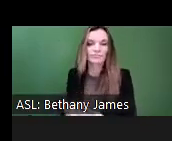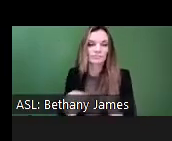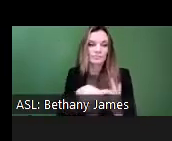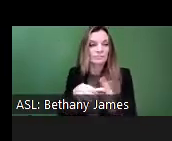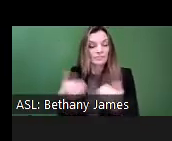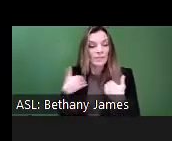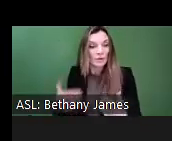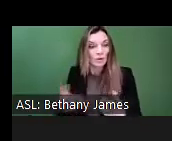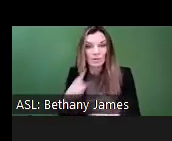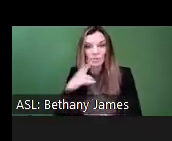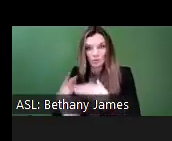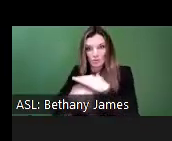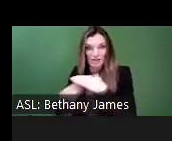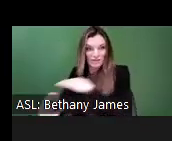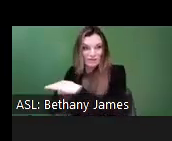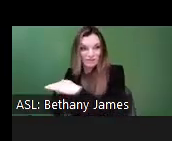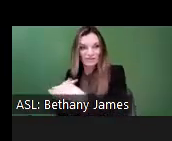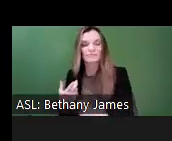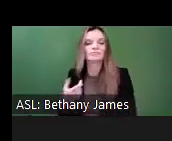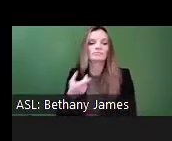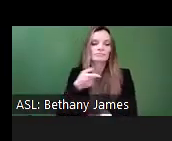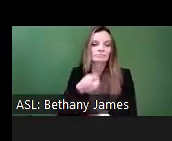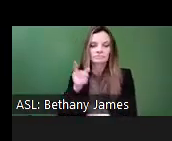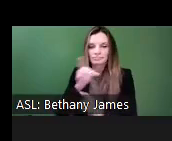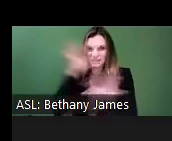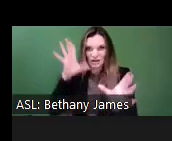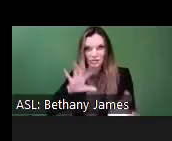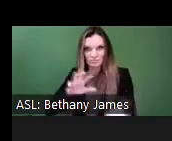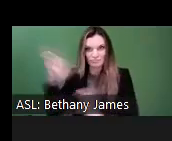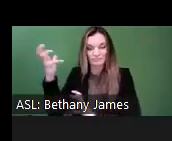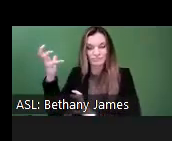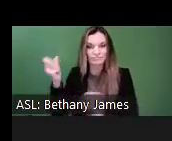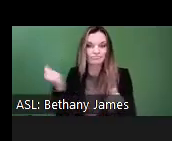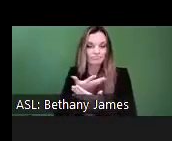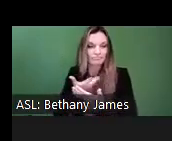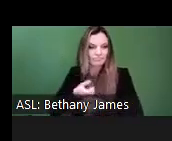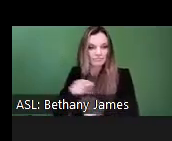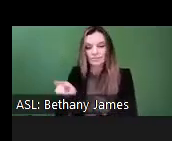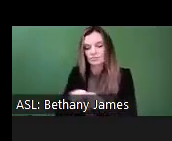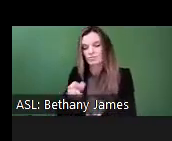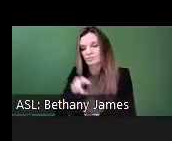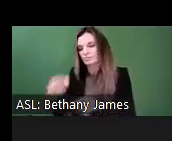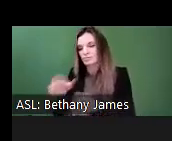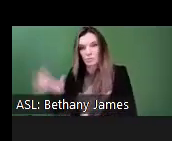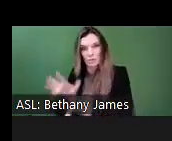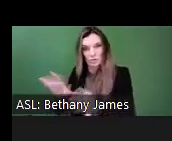terrorism-related offenses, and offenses for using a computer to commit sex crimes.